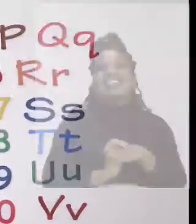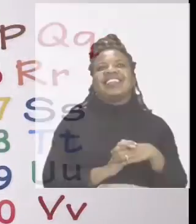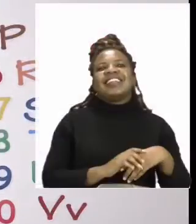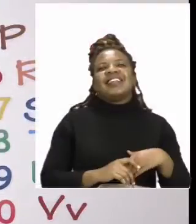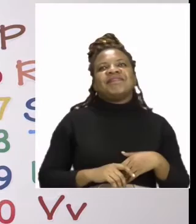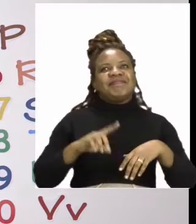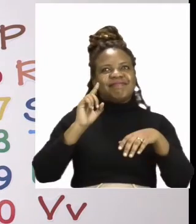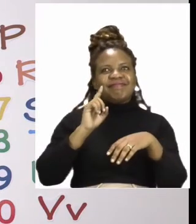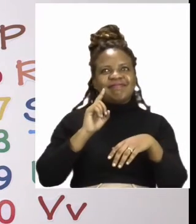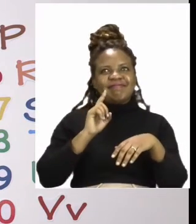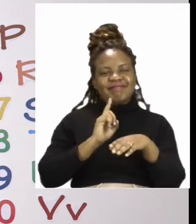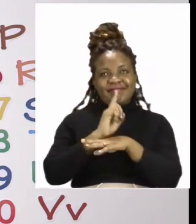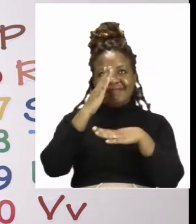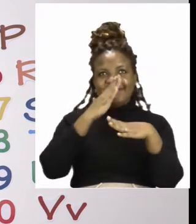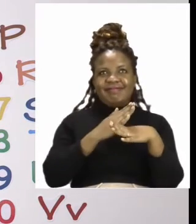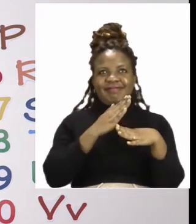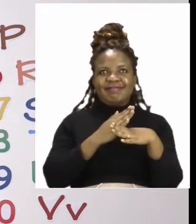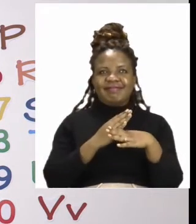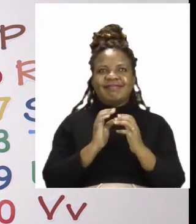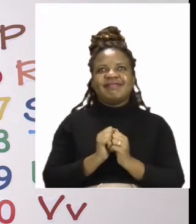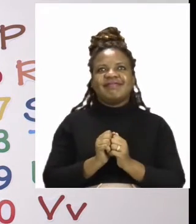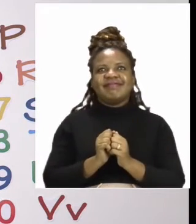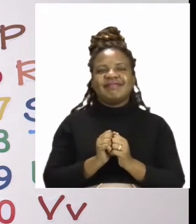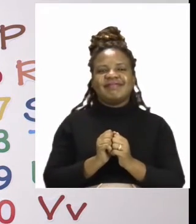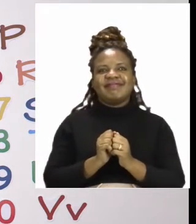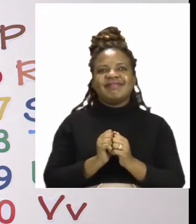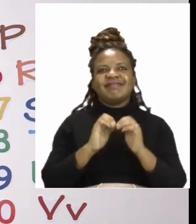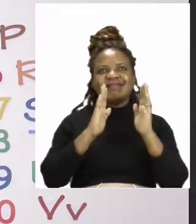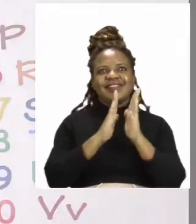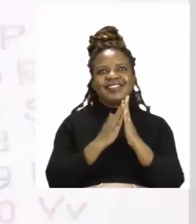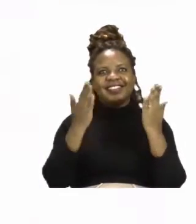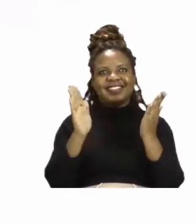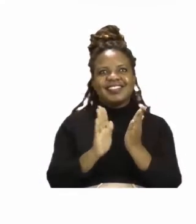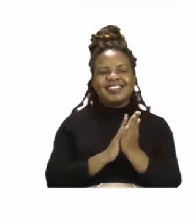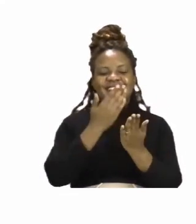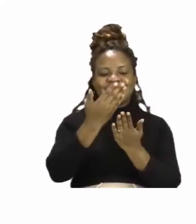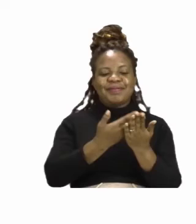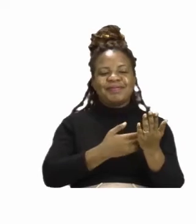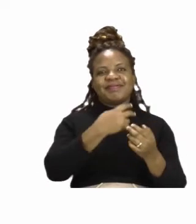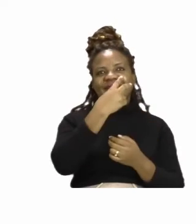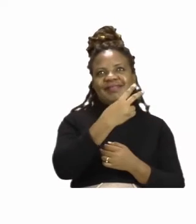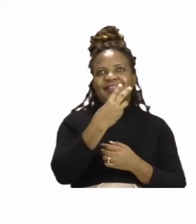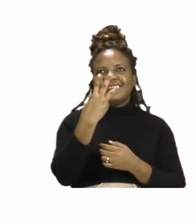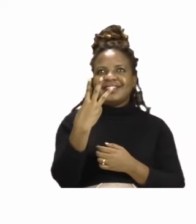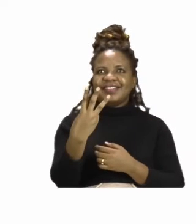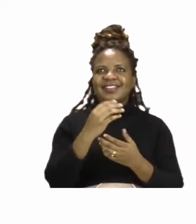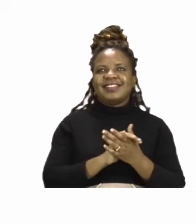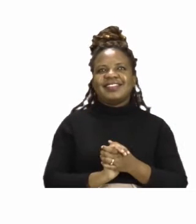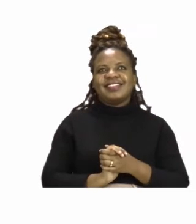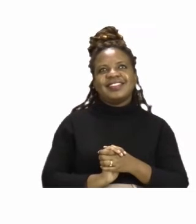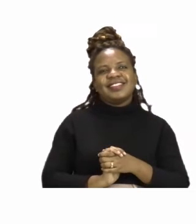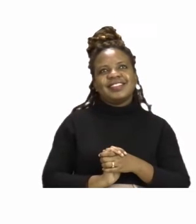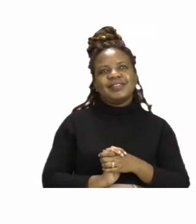For our lesson now, boys and girls, let's start on page 23. On page 23, we are going to